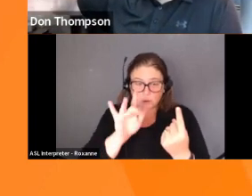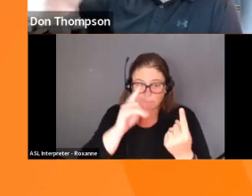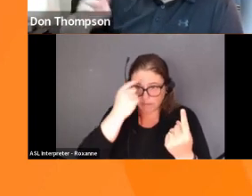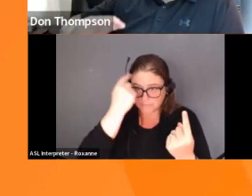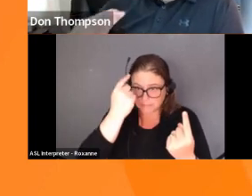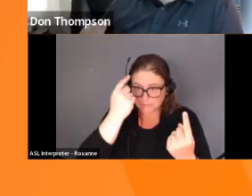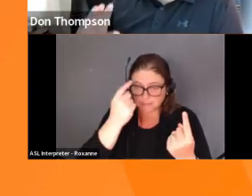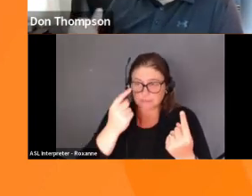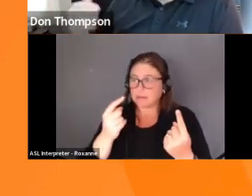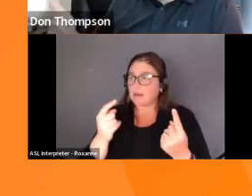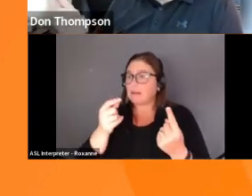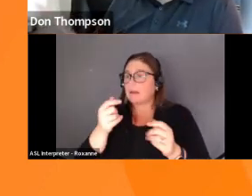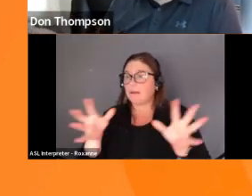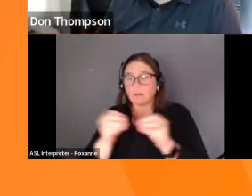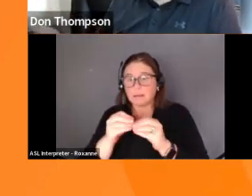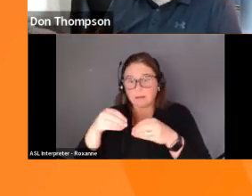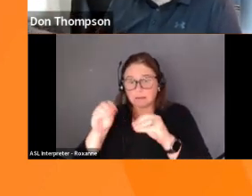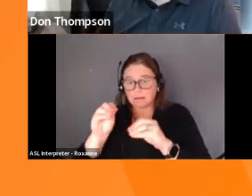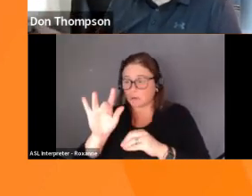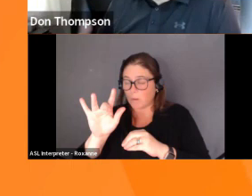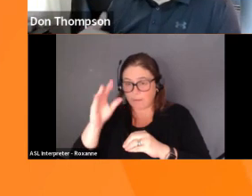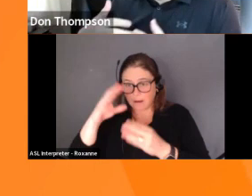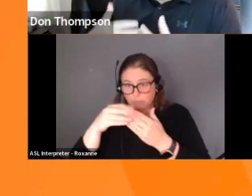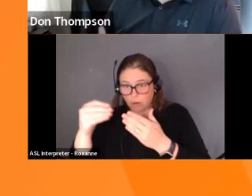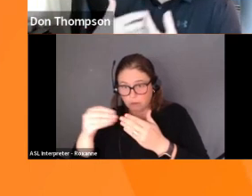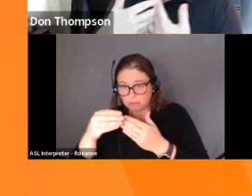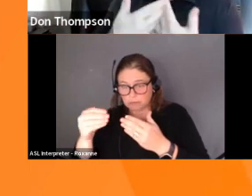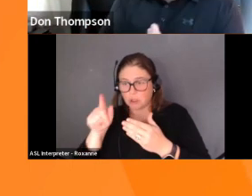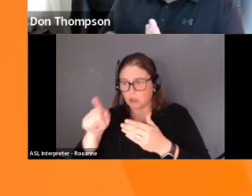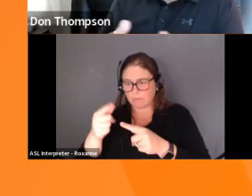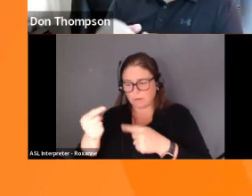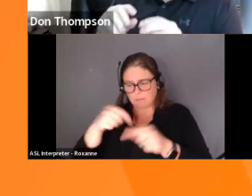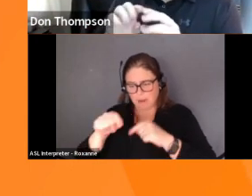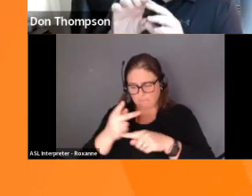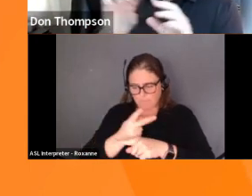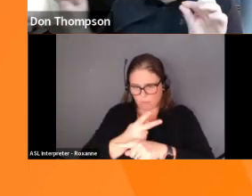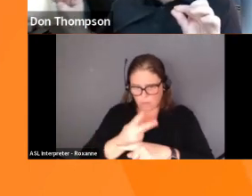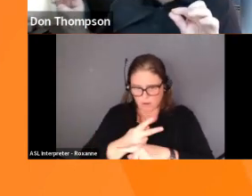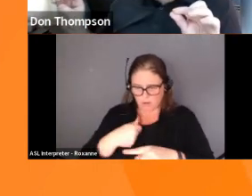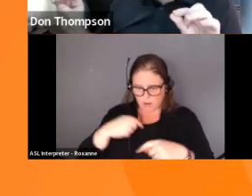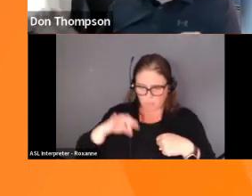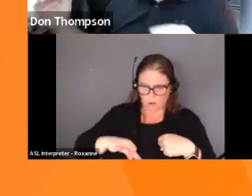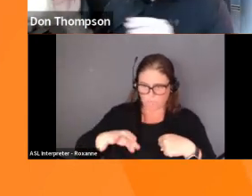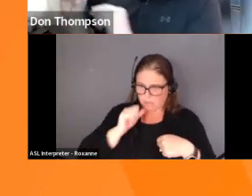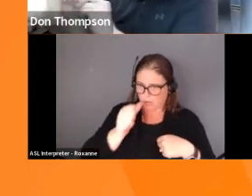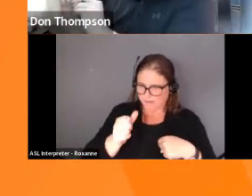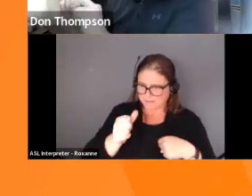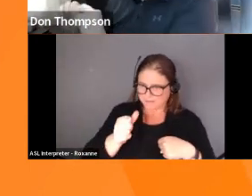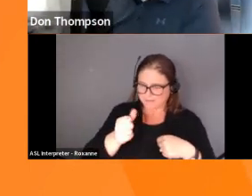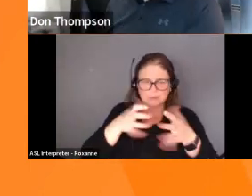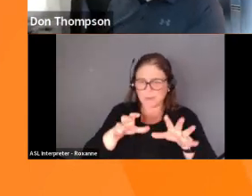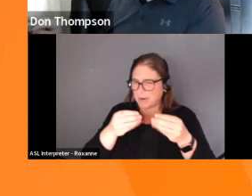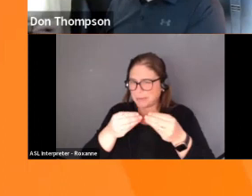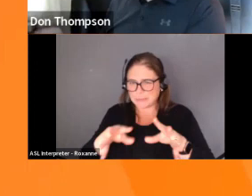product, every dime and nickel counts for us to make sure that we're making money or not losing, or only losing